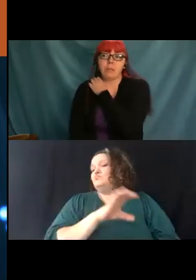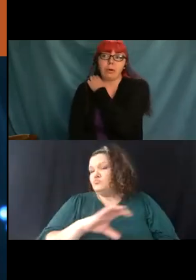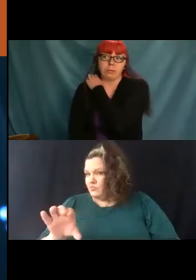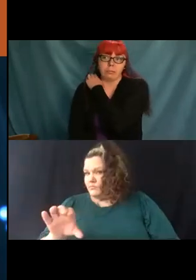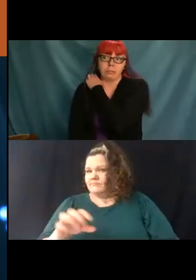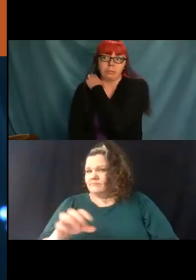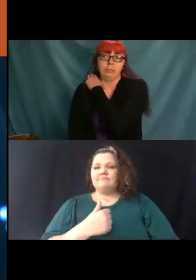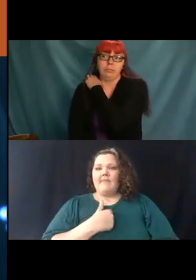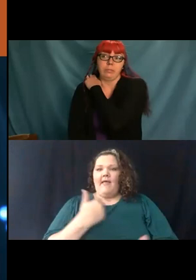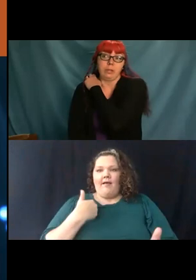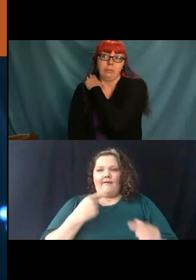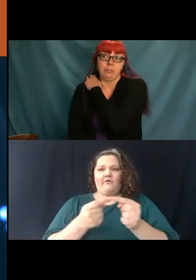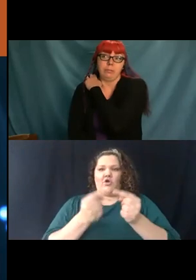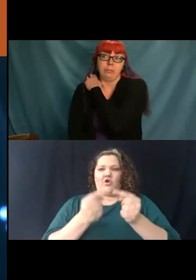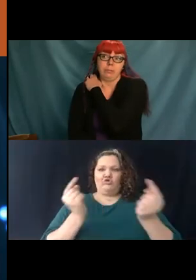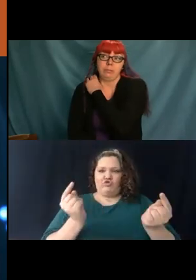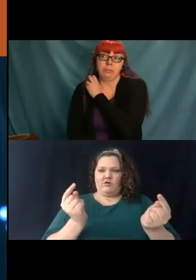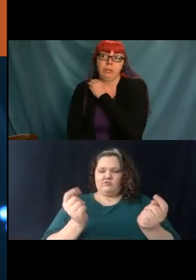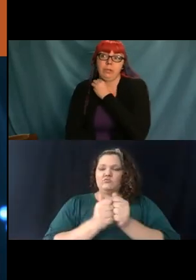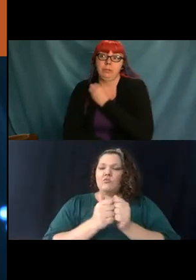testing is really important.